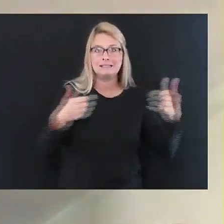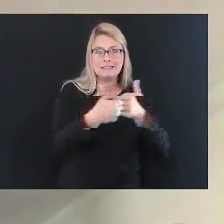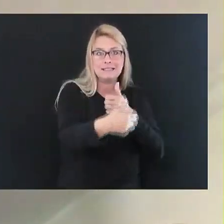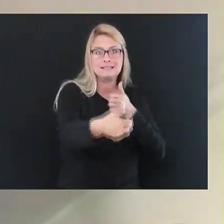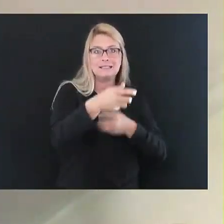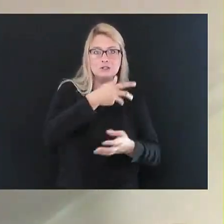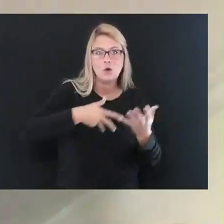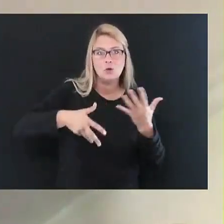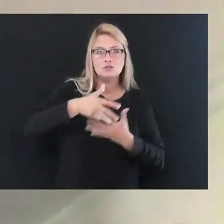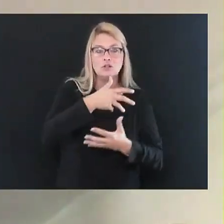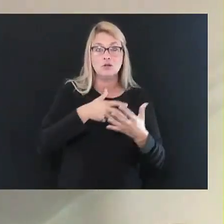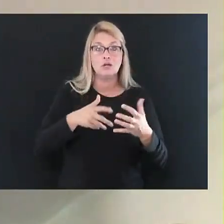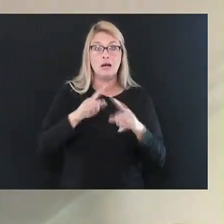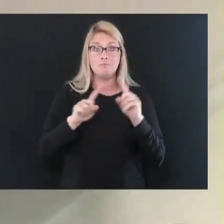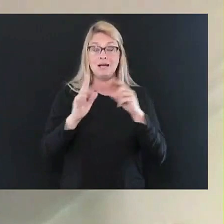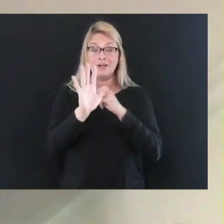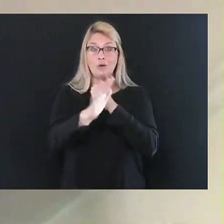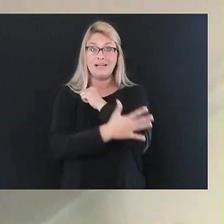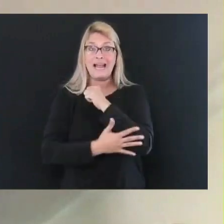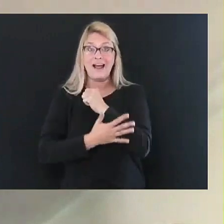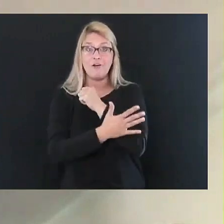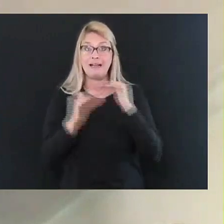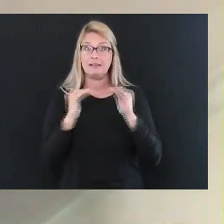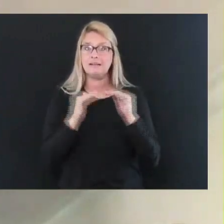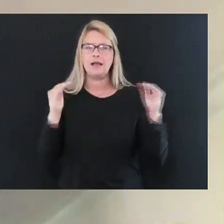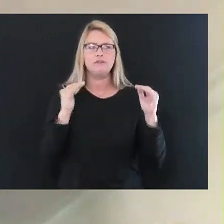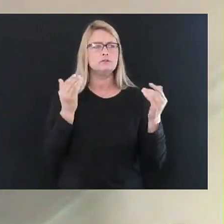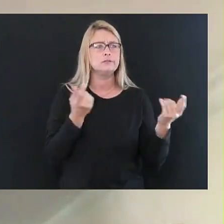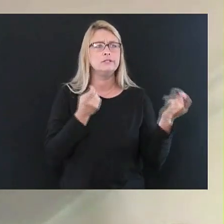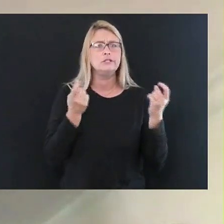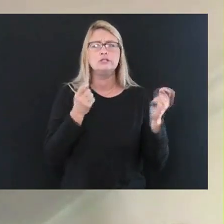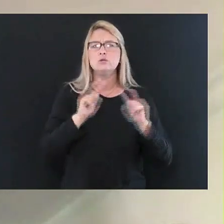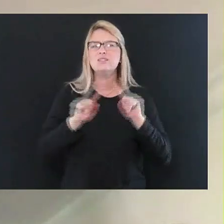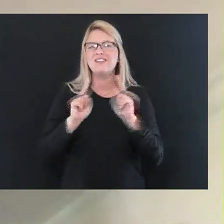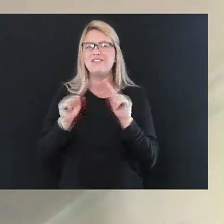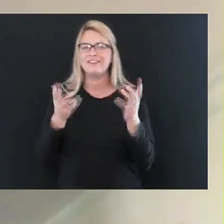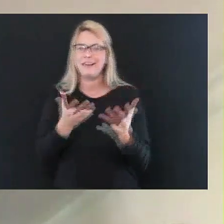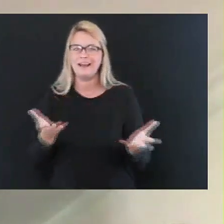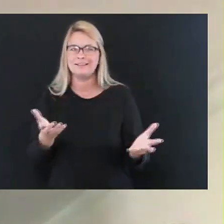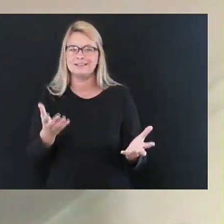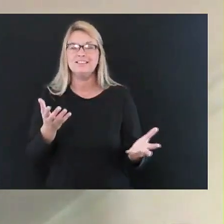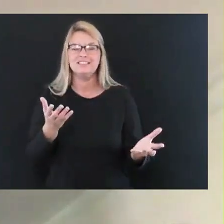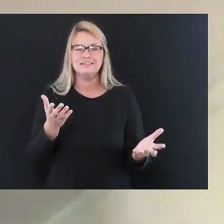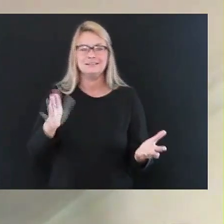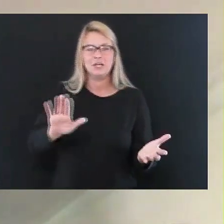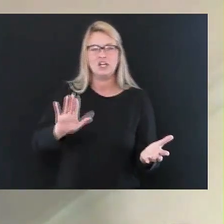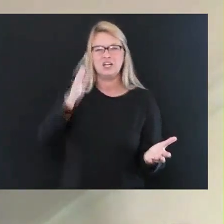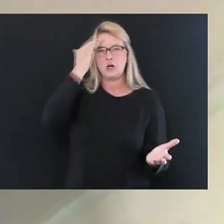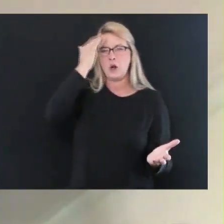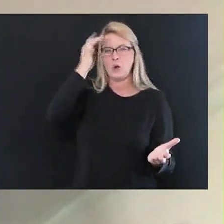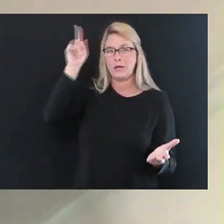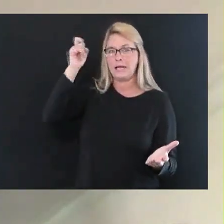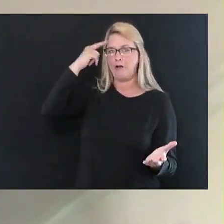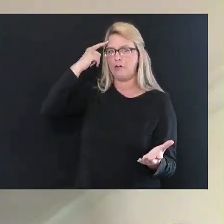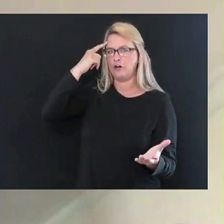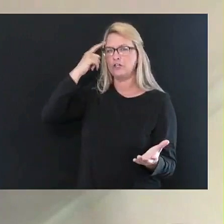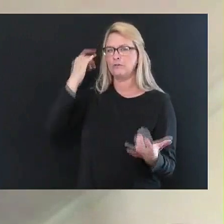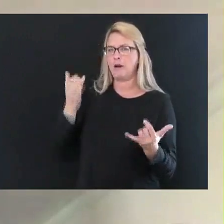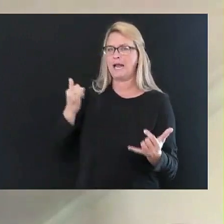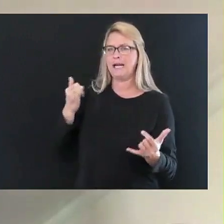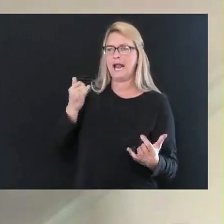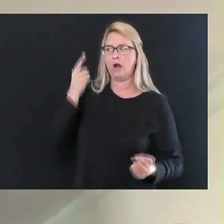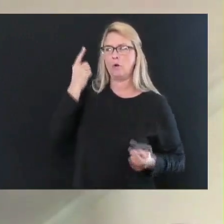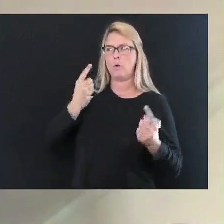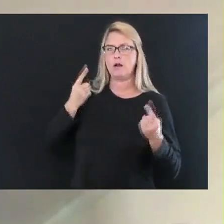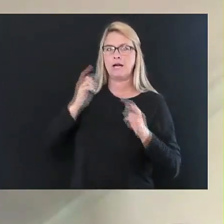the county levels may be different things, which I know the governor is contemplating about how to keep